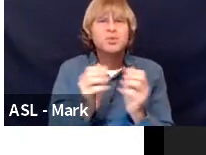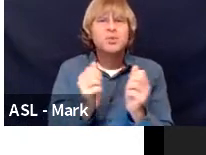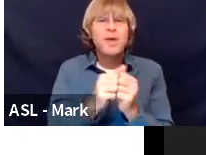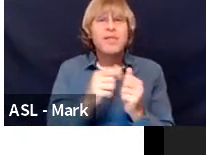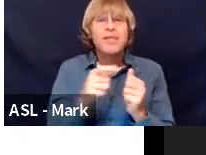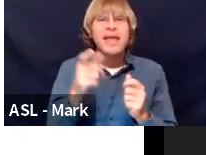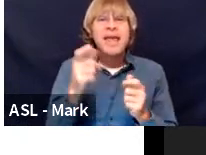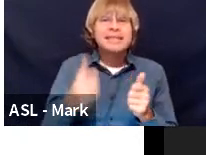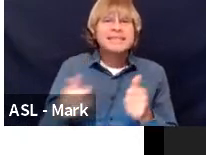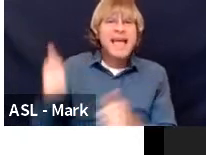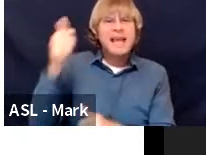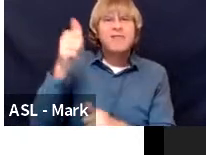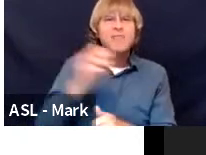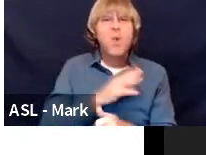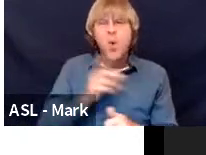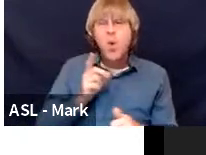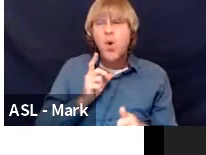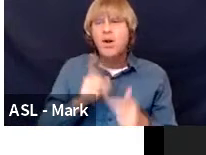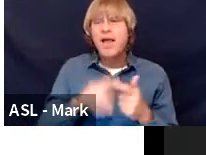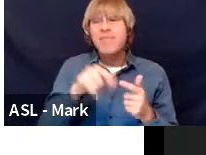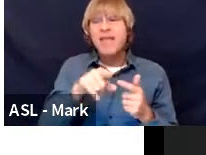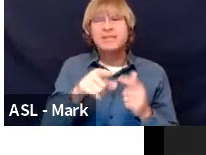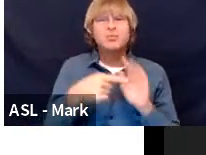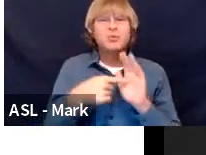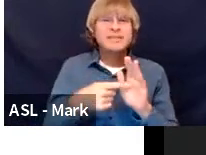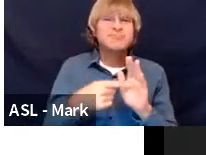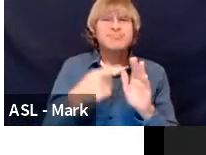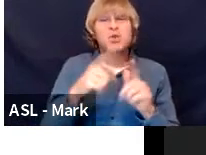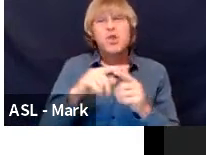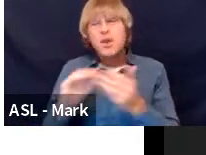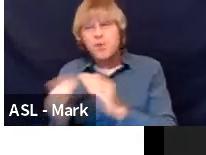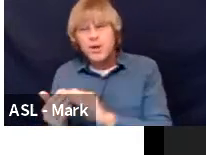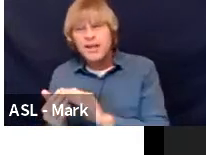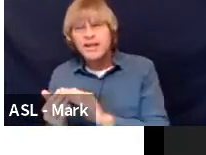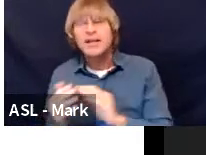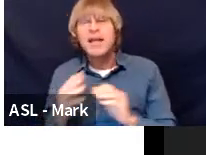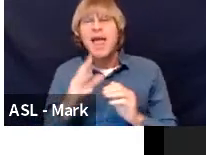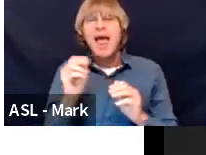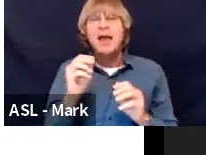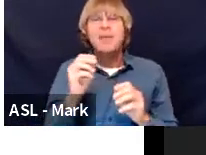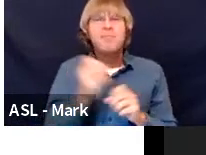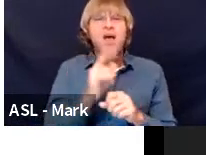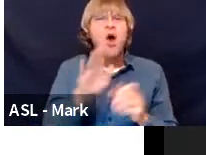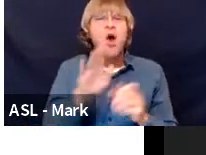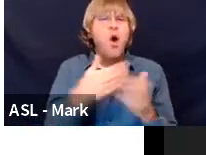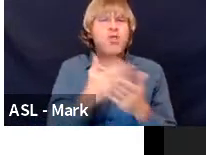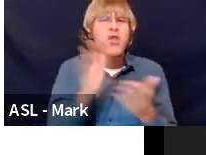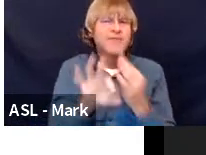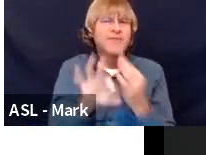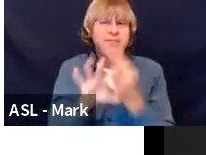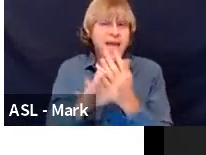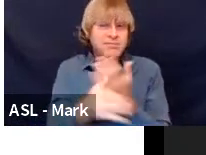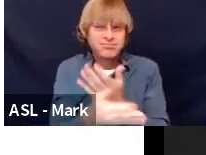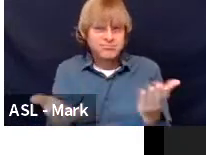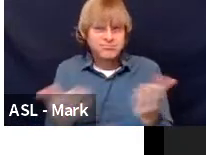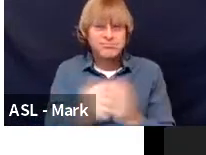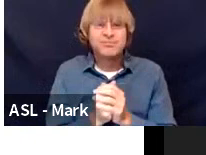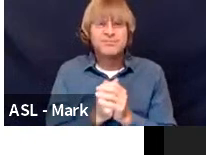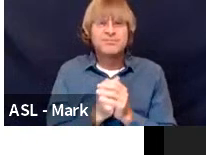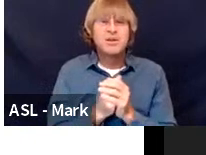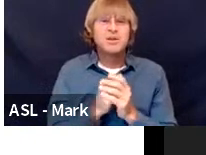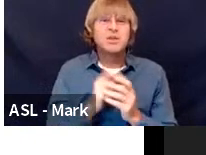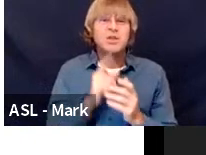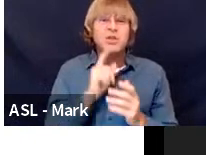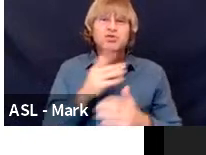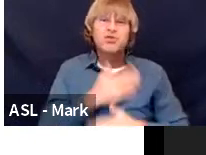the executive board, and this is presenting it back to the community. And they gave all of their feedback, which was fun to sit